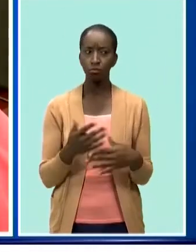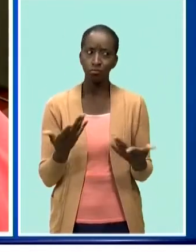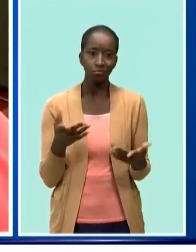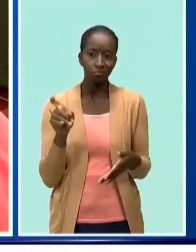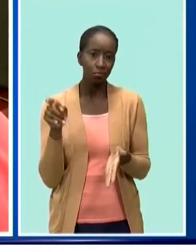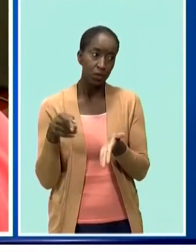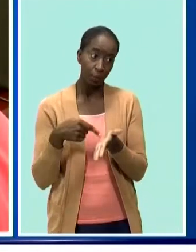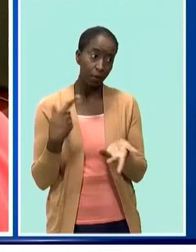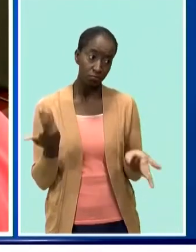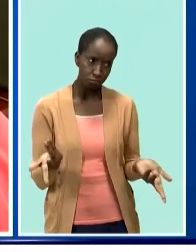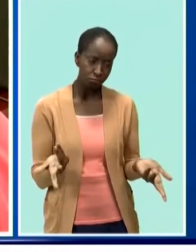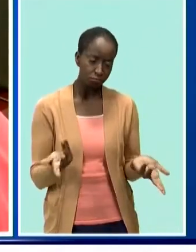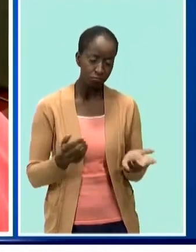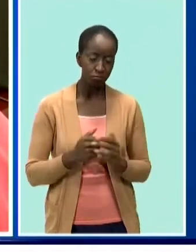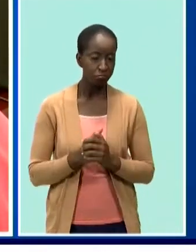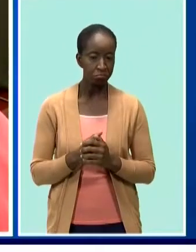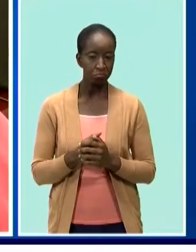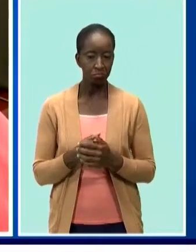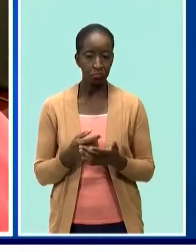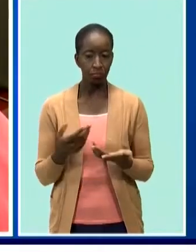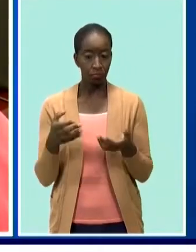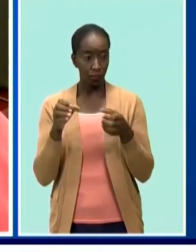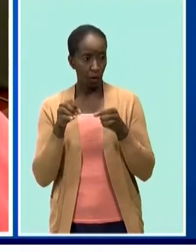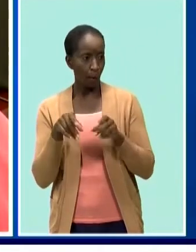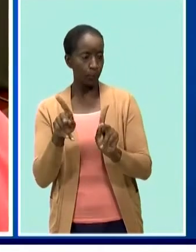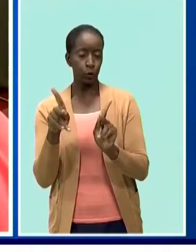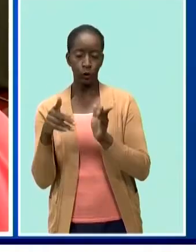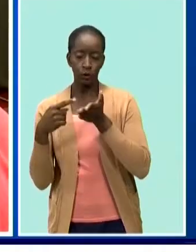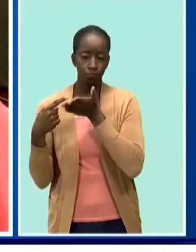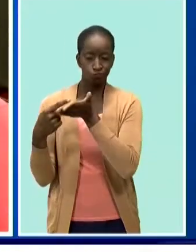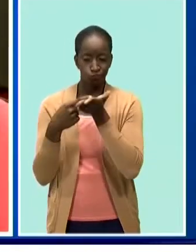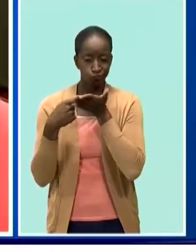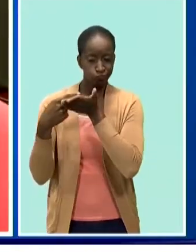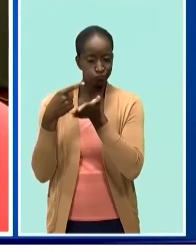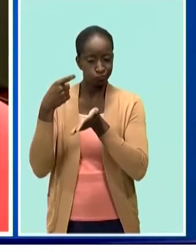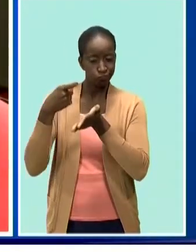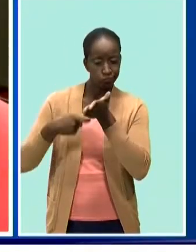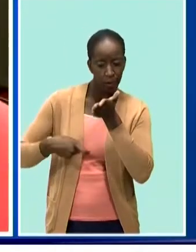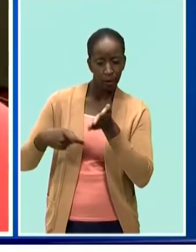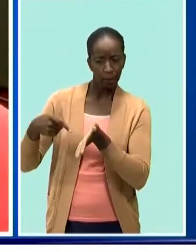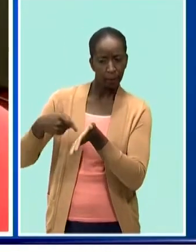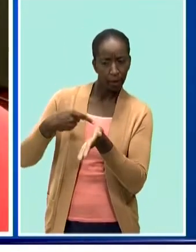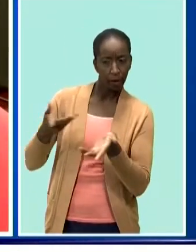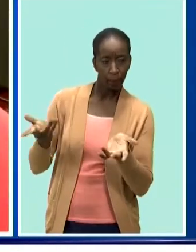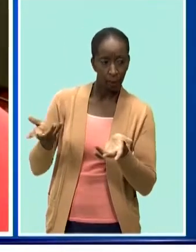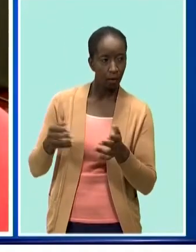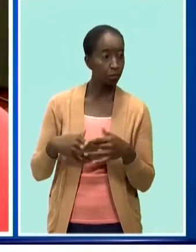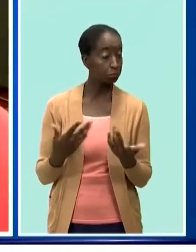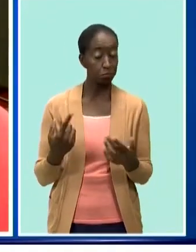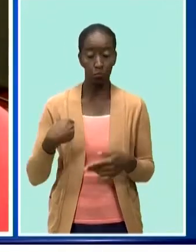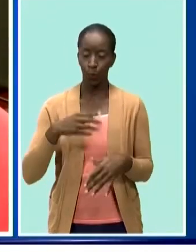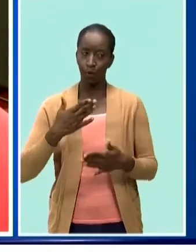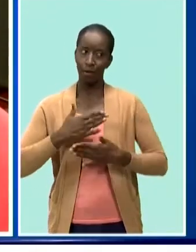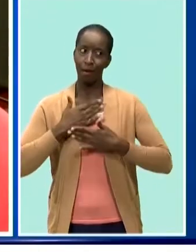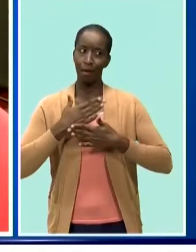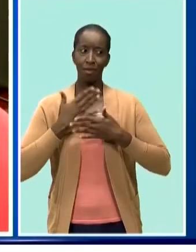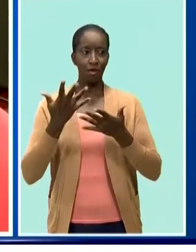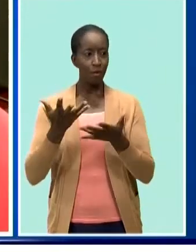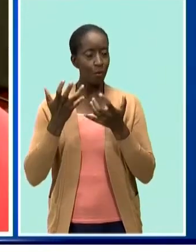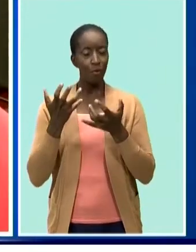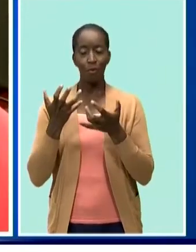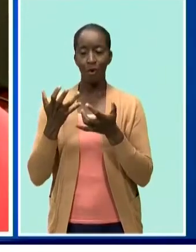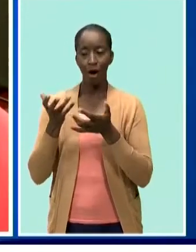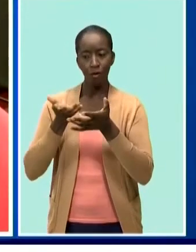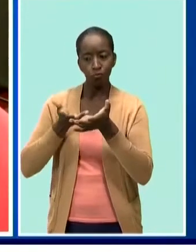price, and we never got the opportunity to negotiate, but that is something that the CBC will be willing to do, to negotiate